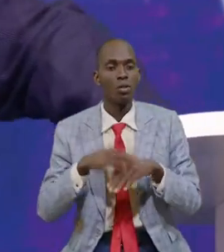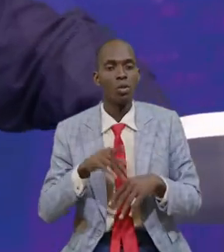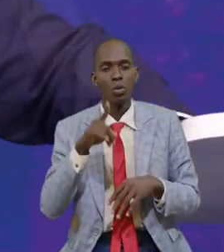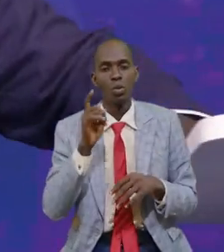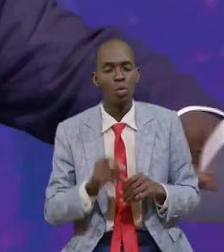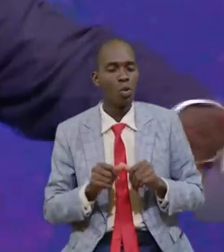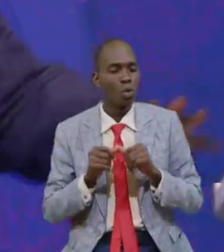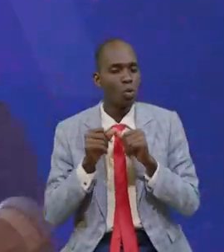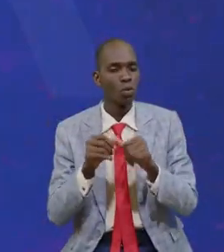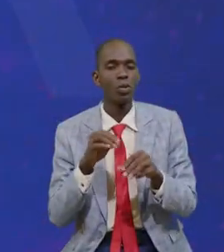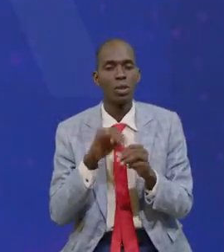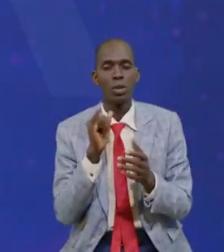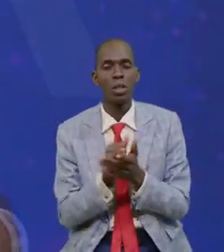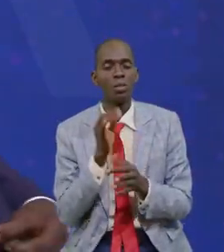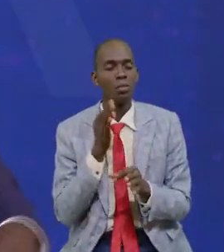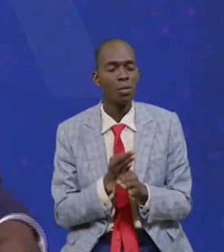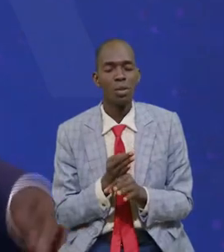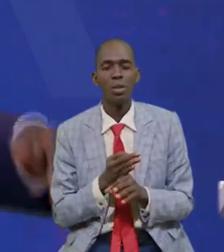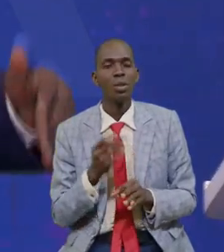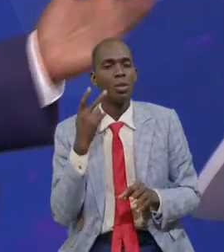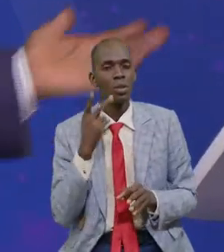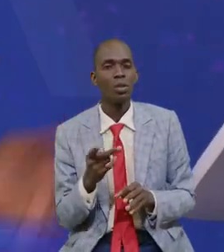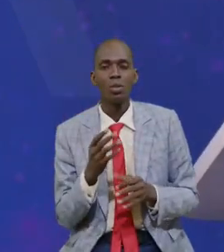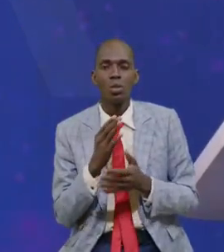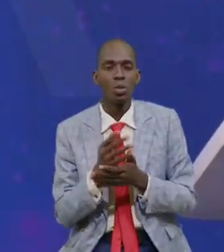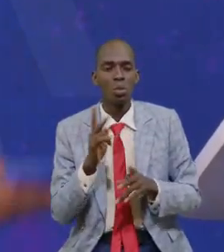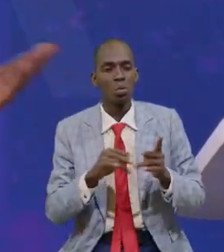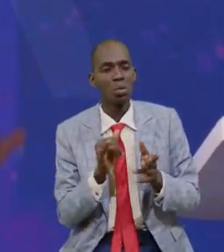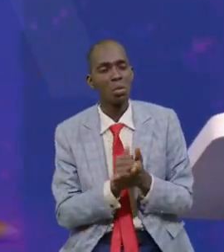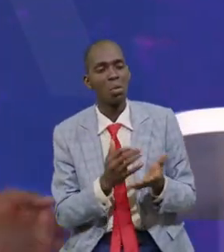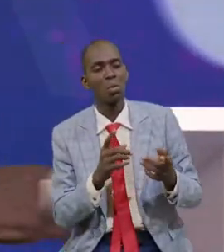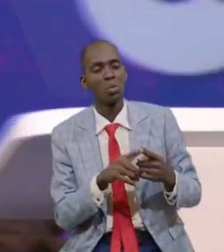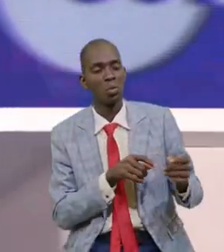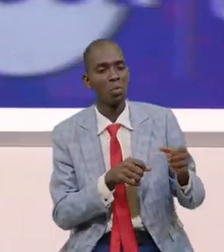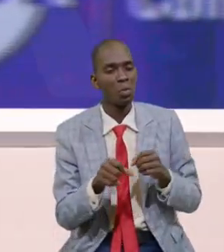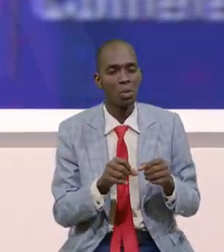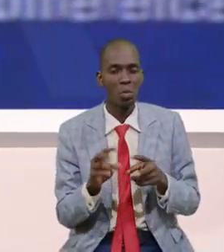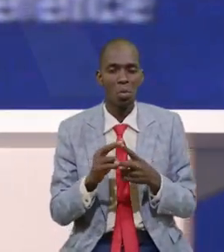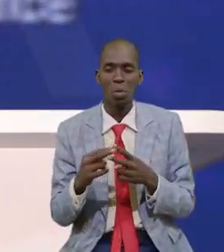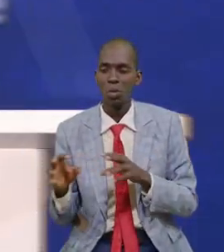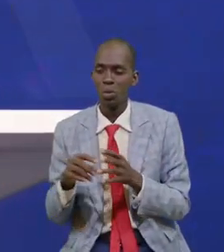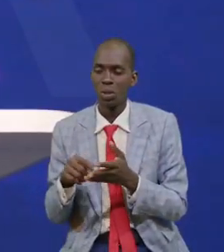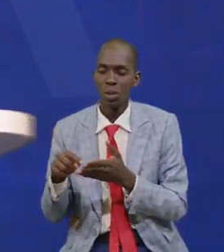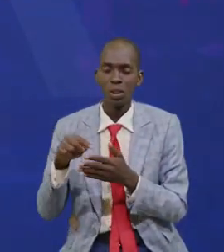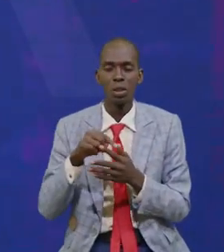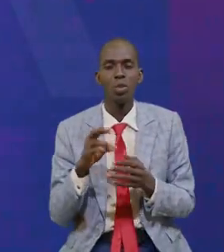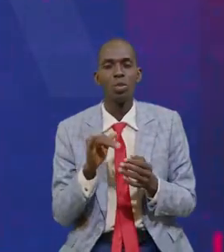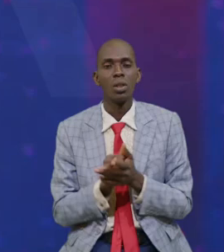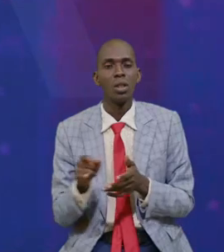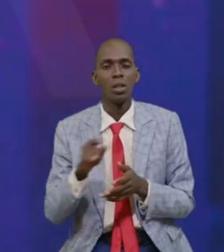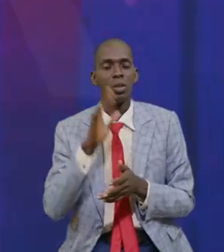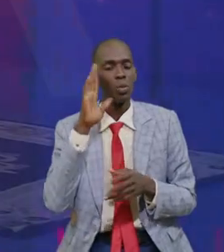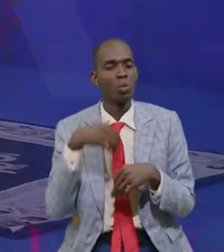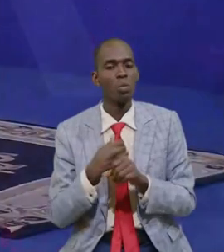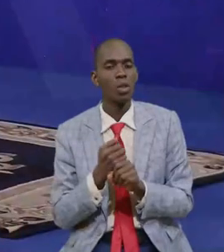come in our lives, or people who want to fight, or they want to do this and that, so that they make us drop our faith and we now begin